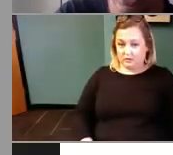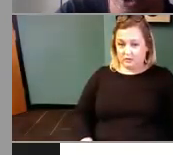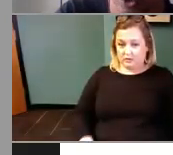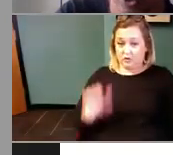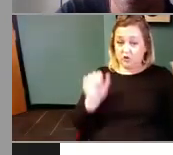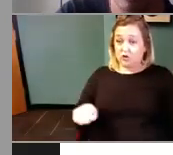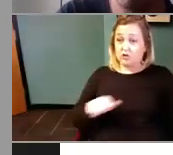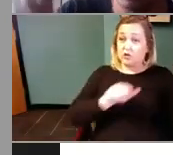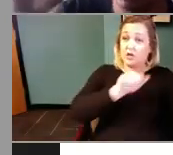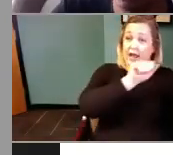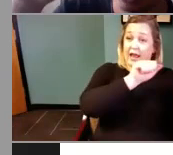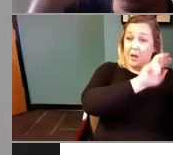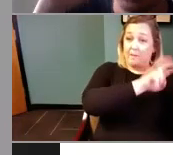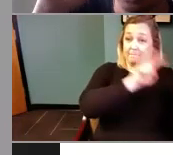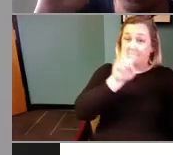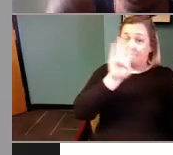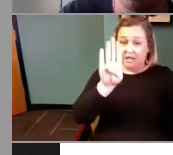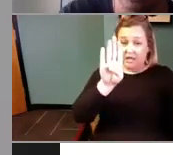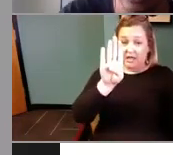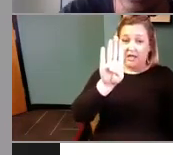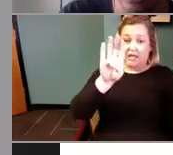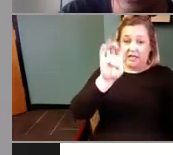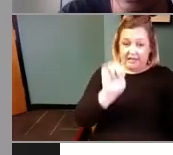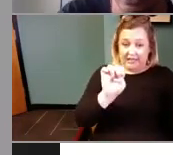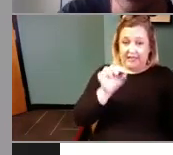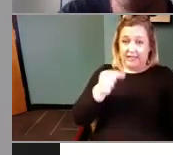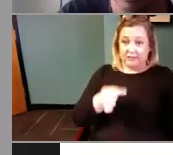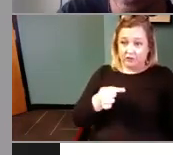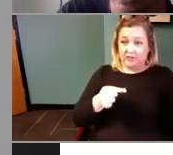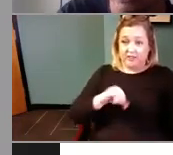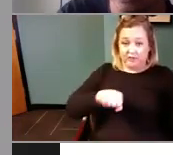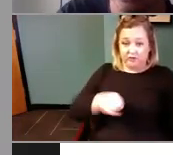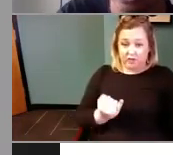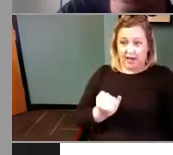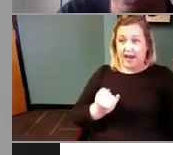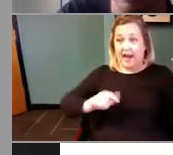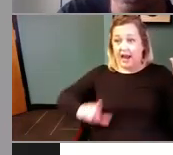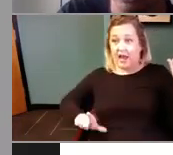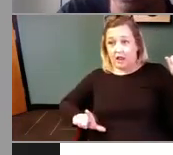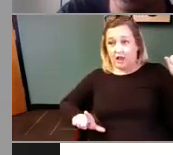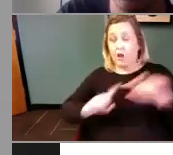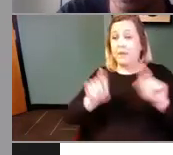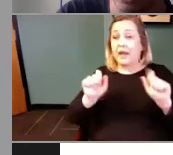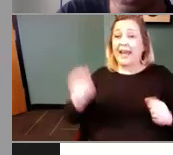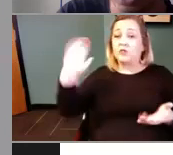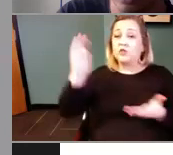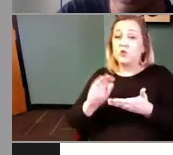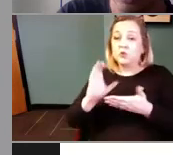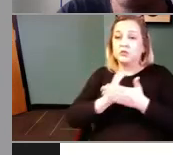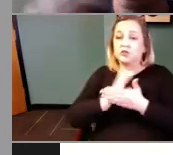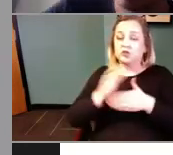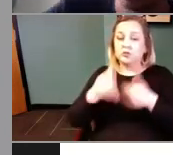J and so on. But you can reduce your search process by just saying, I just need to reach either node B or